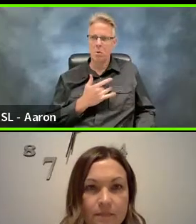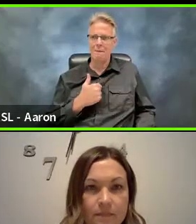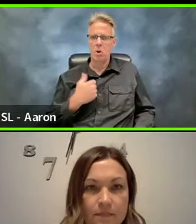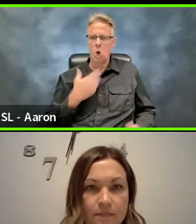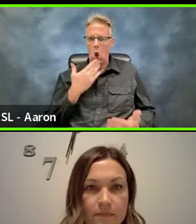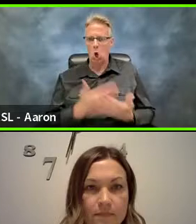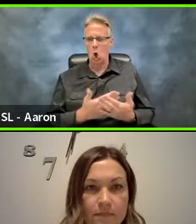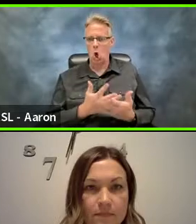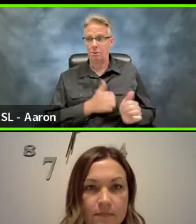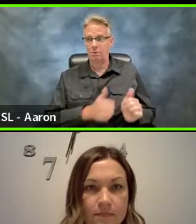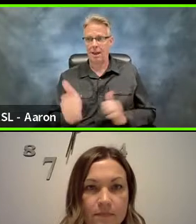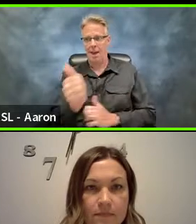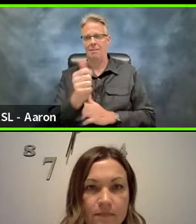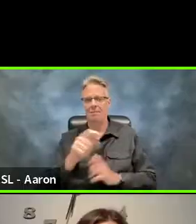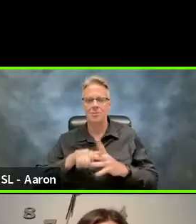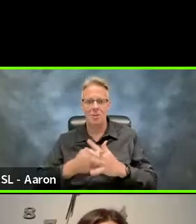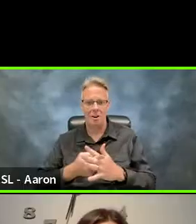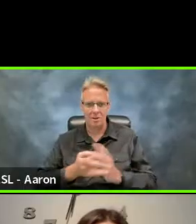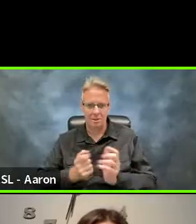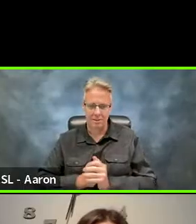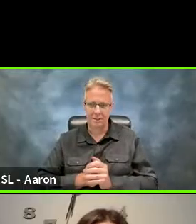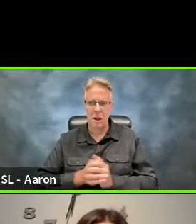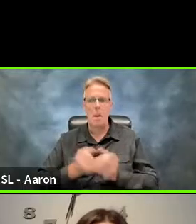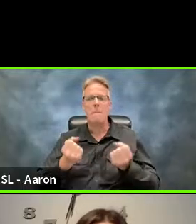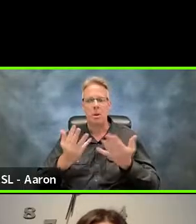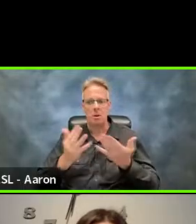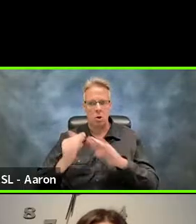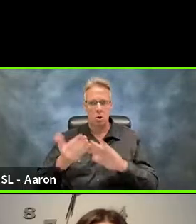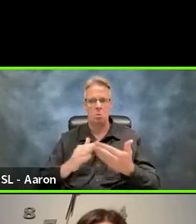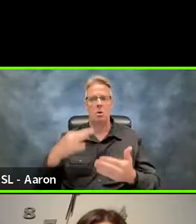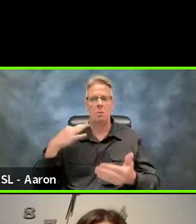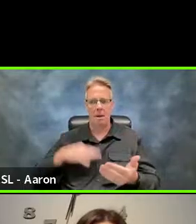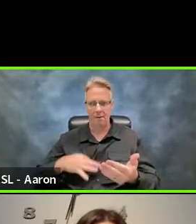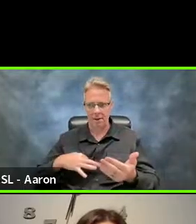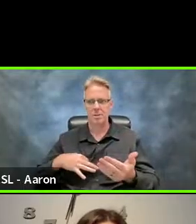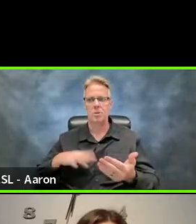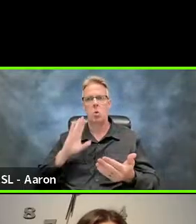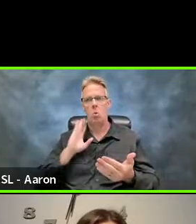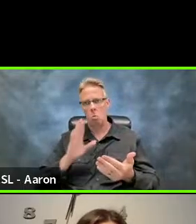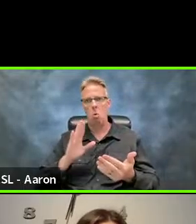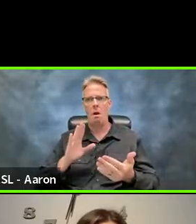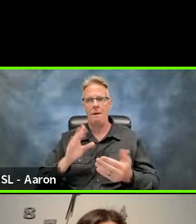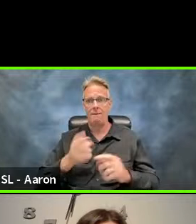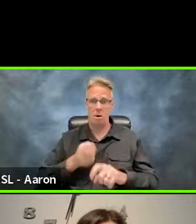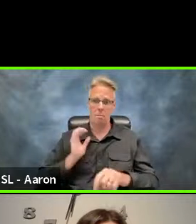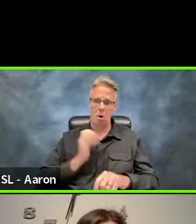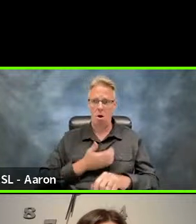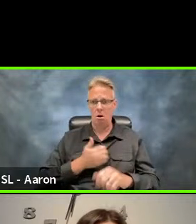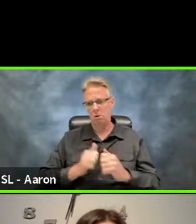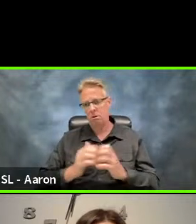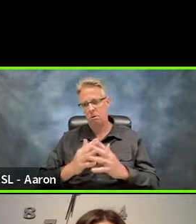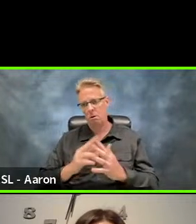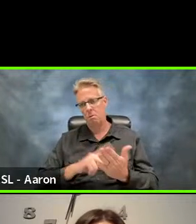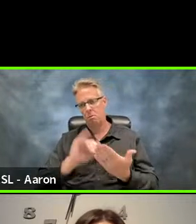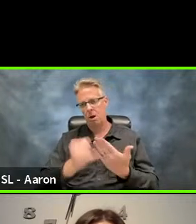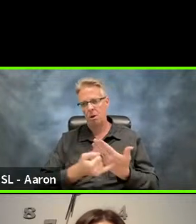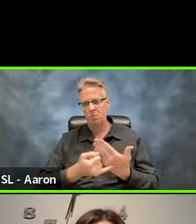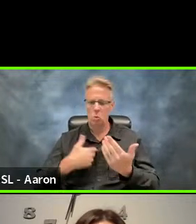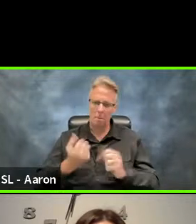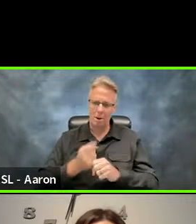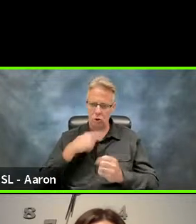head start, and there's certainly a lot of community benefits that are going to come from this project overall, but we want to do as much as